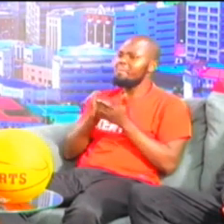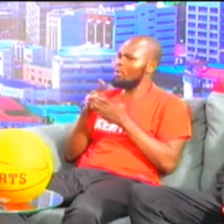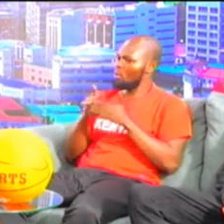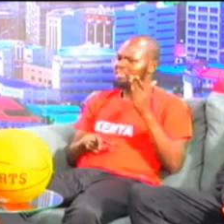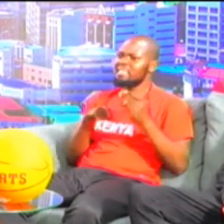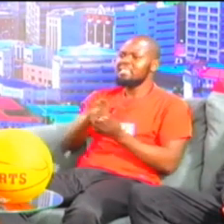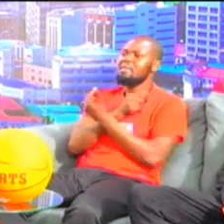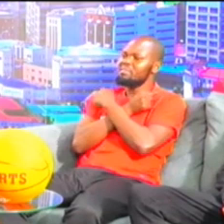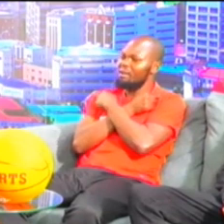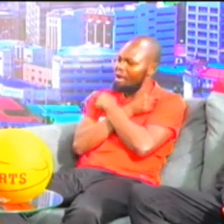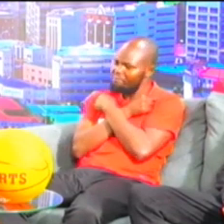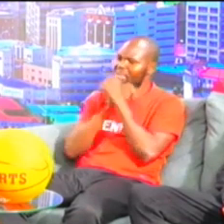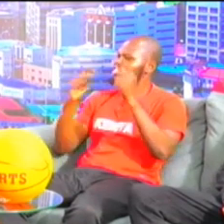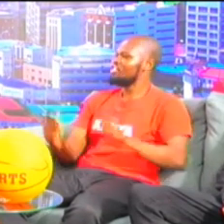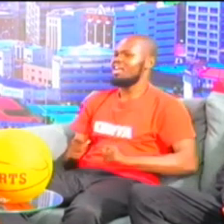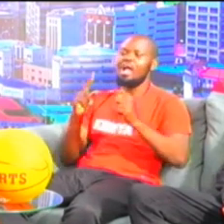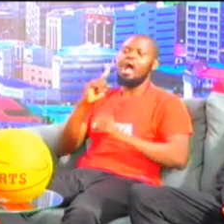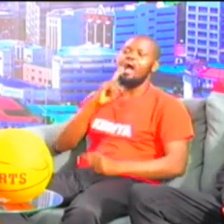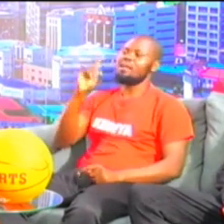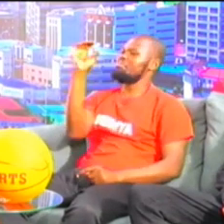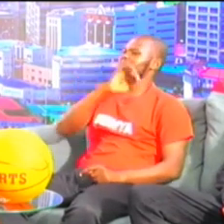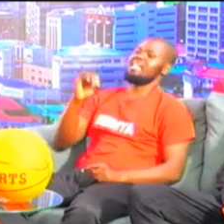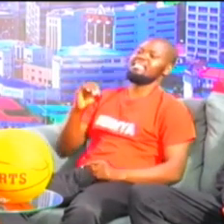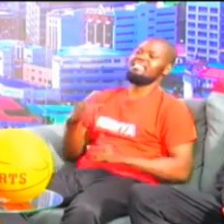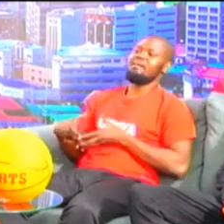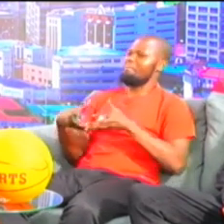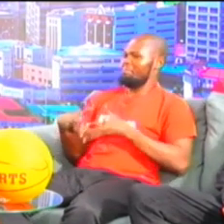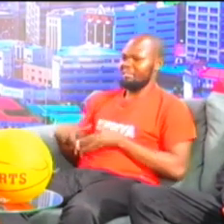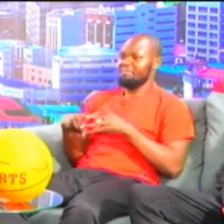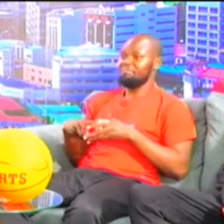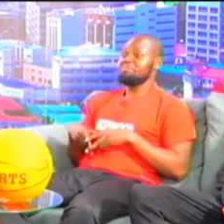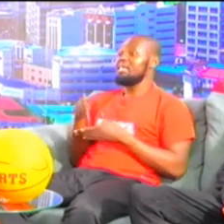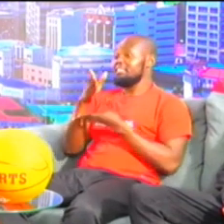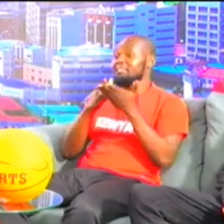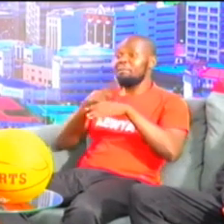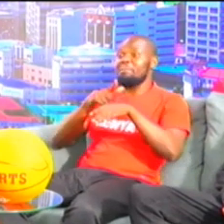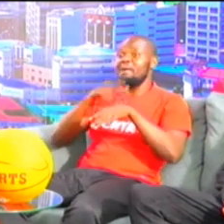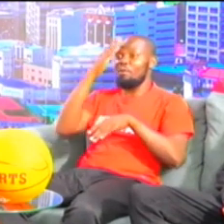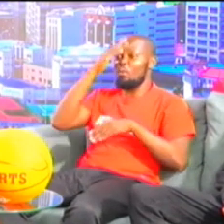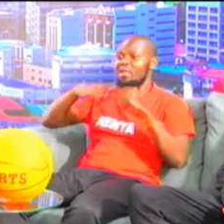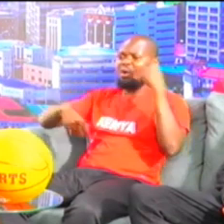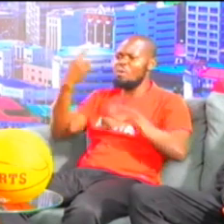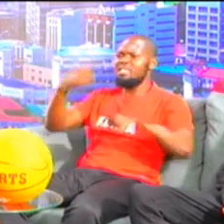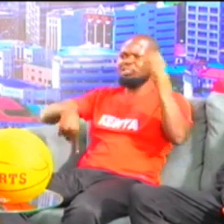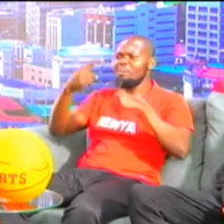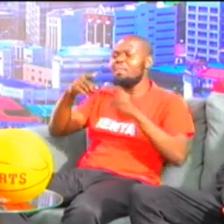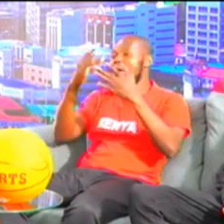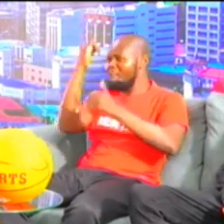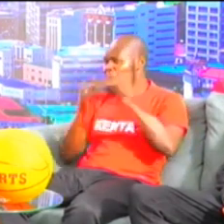remember when they were there, I think 4th minute, they had a lot of